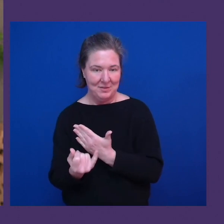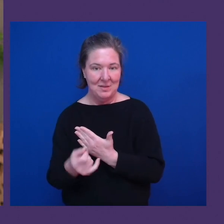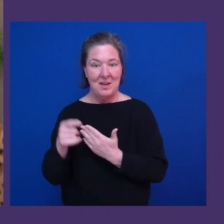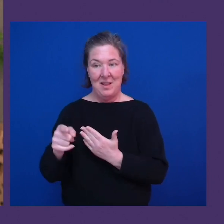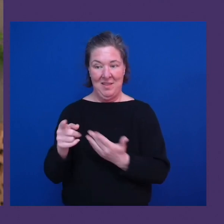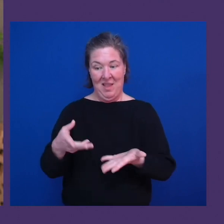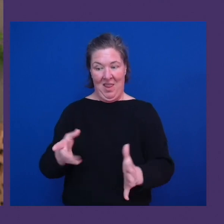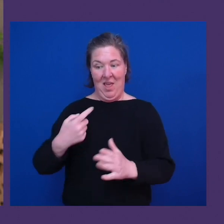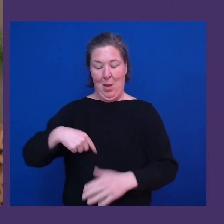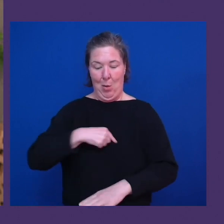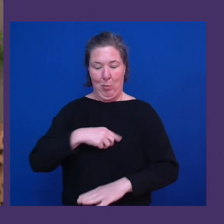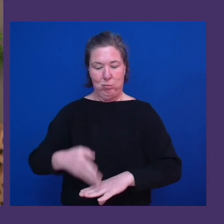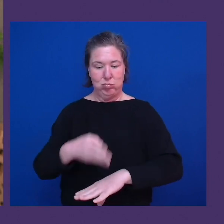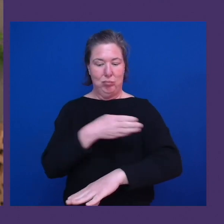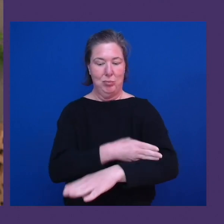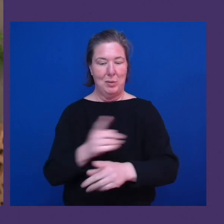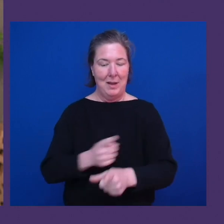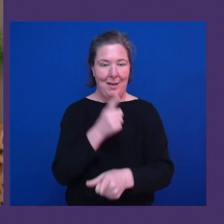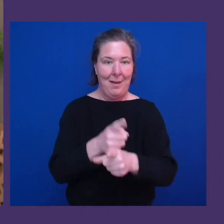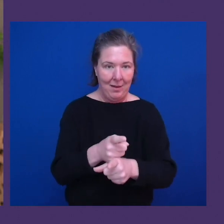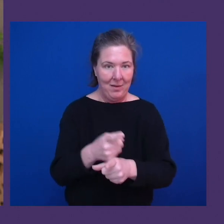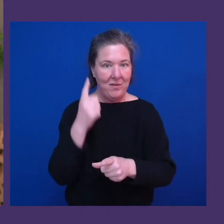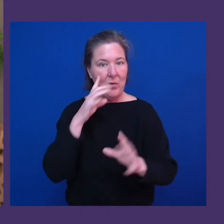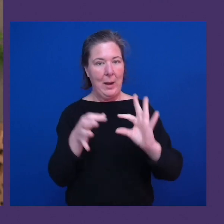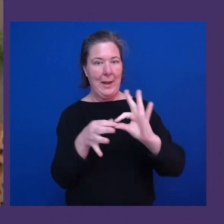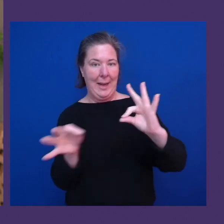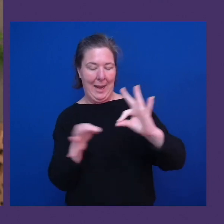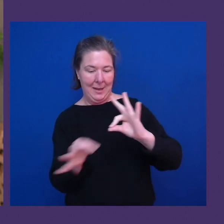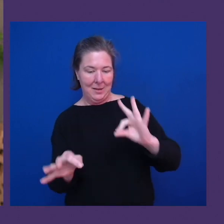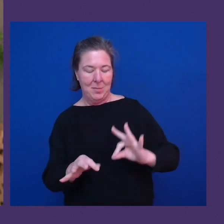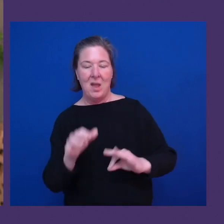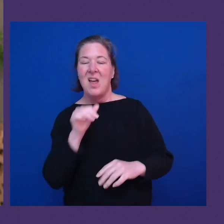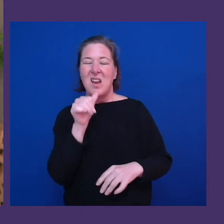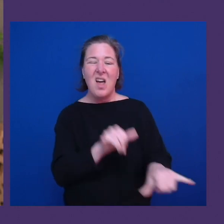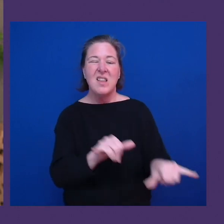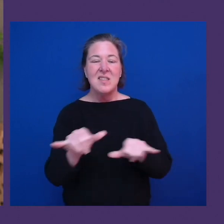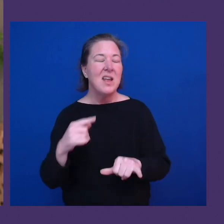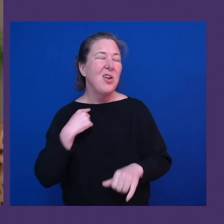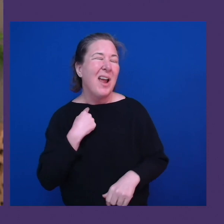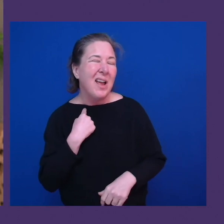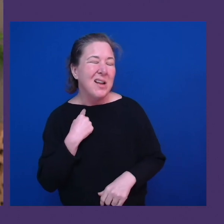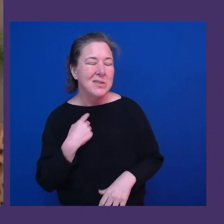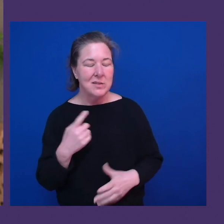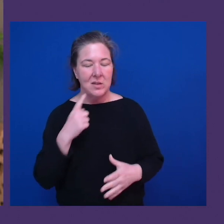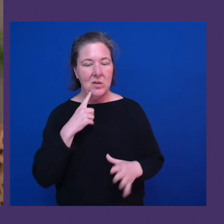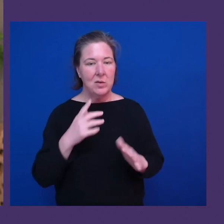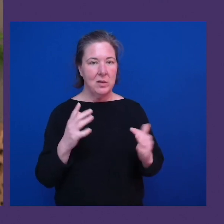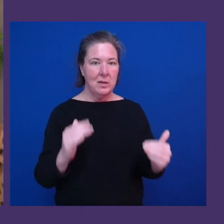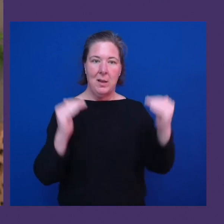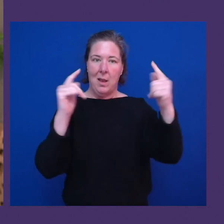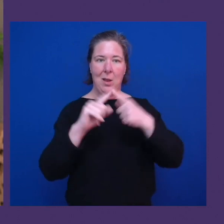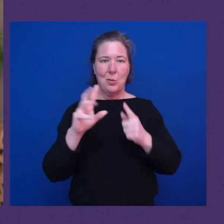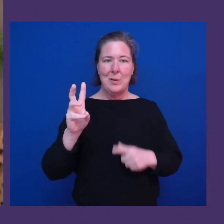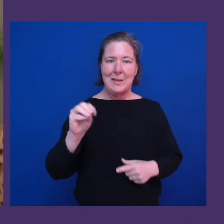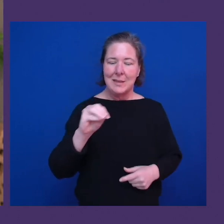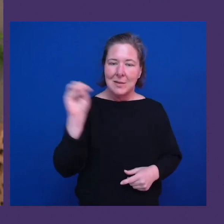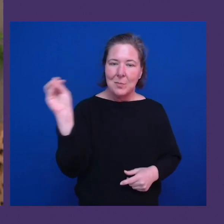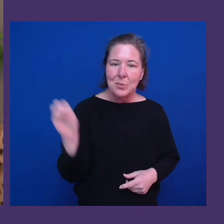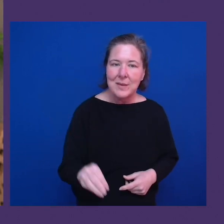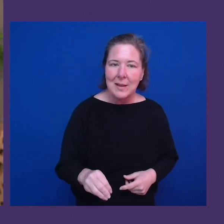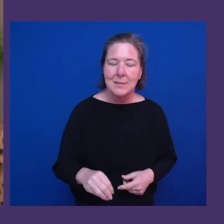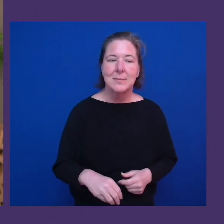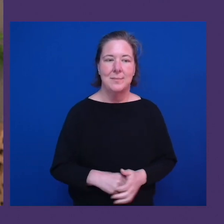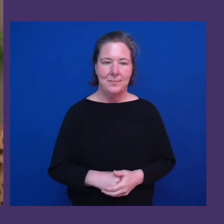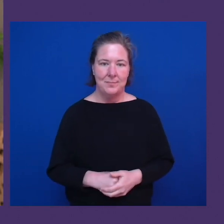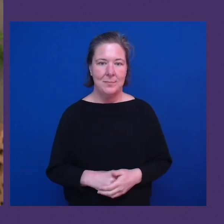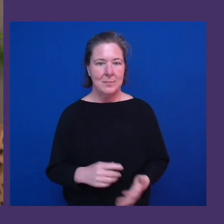to improve the accuracy of captions on non-standard accents to as high as 60%. The